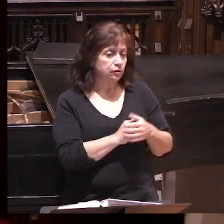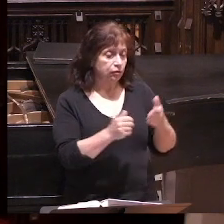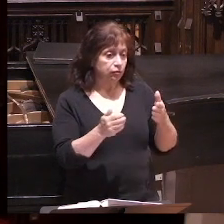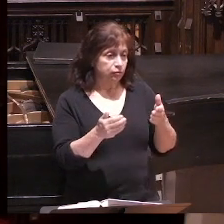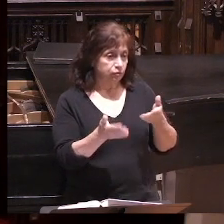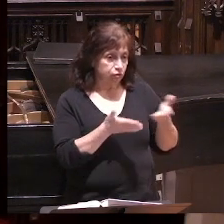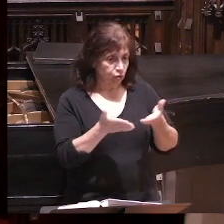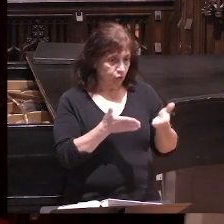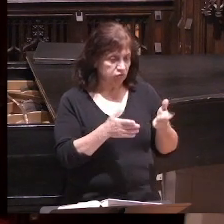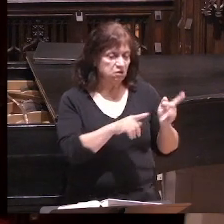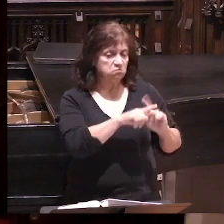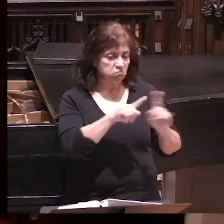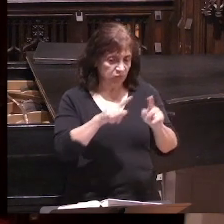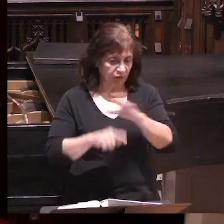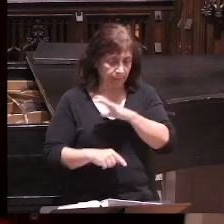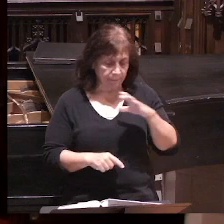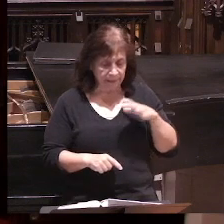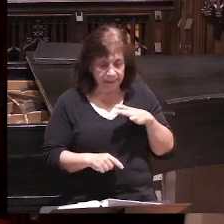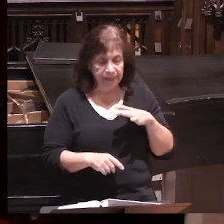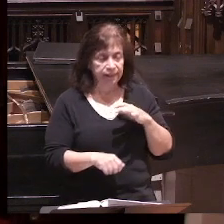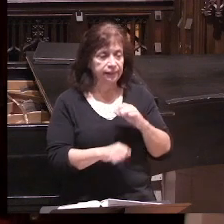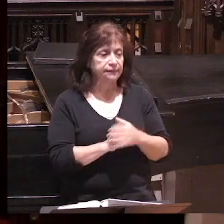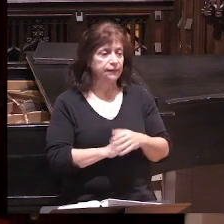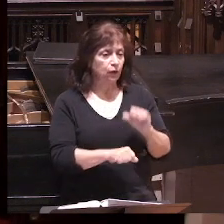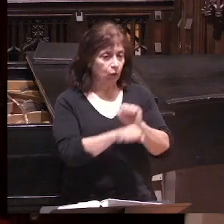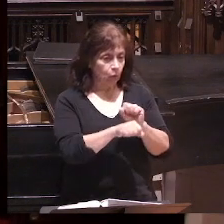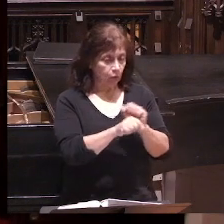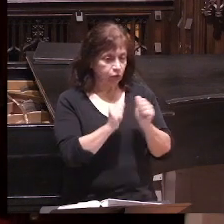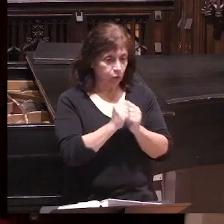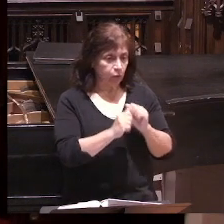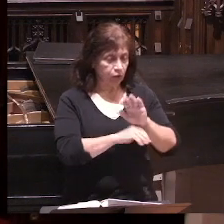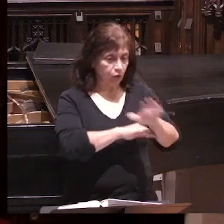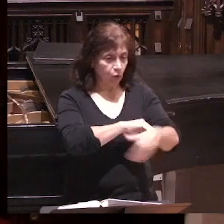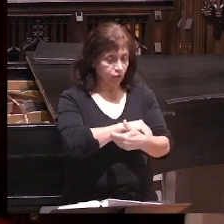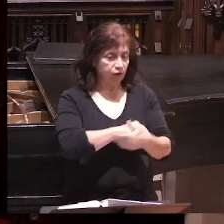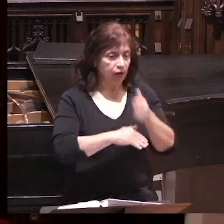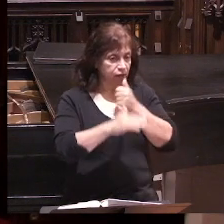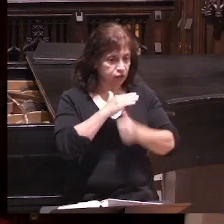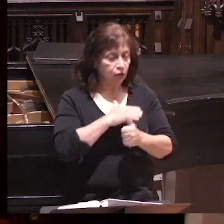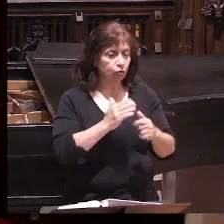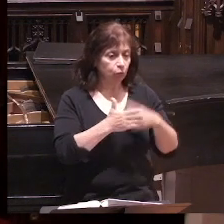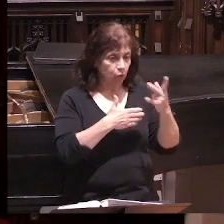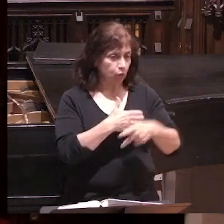Served on several committees, working with the overnight shelter program that we had a few years ago,